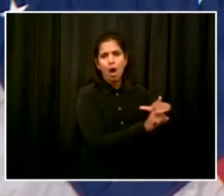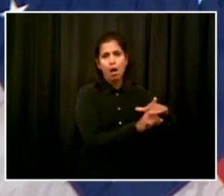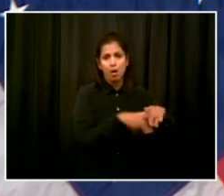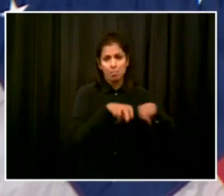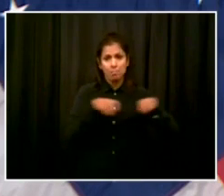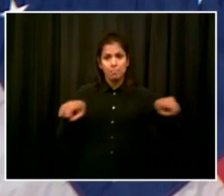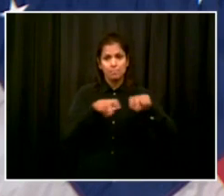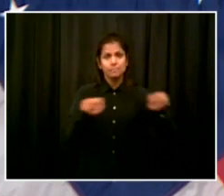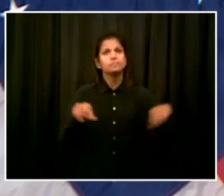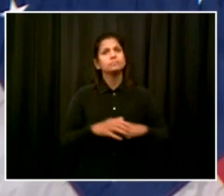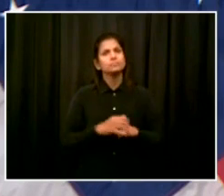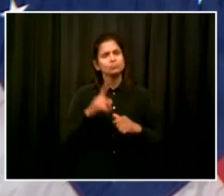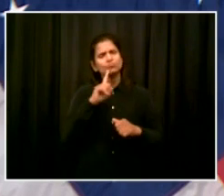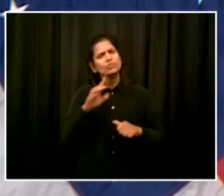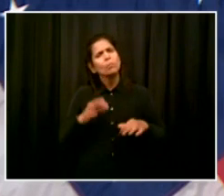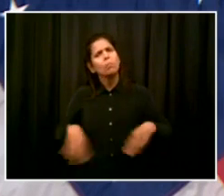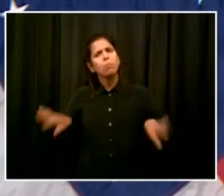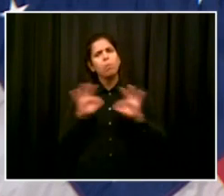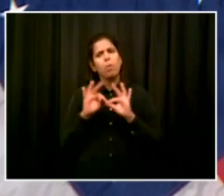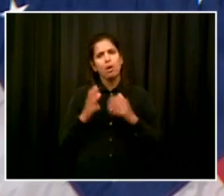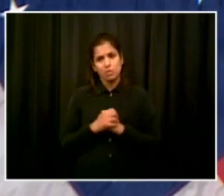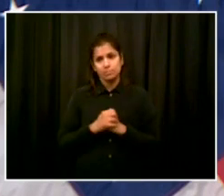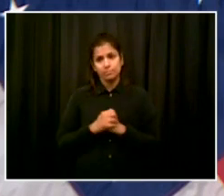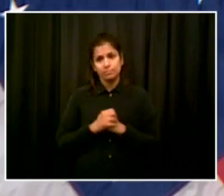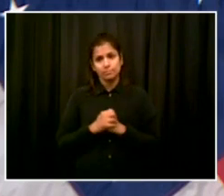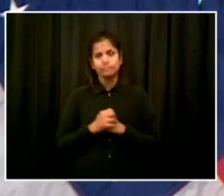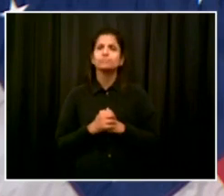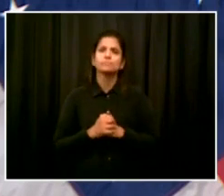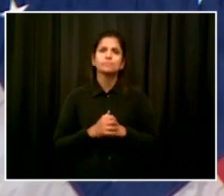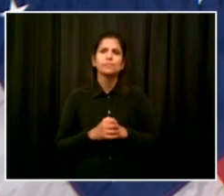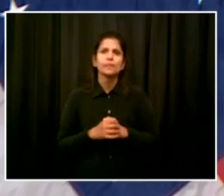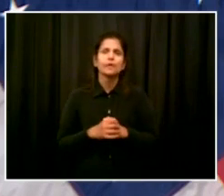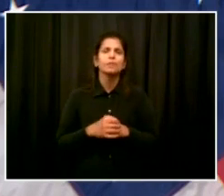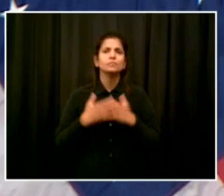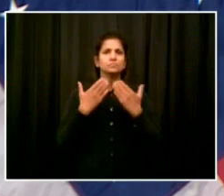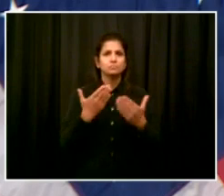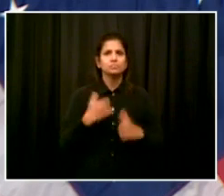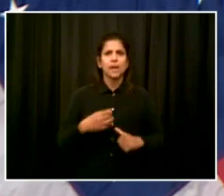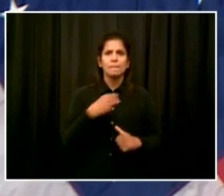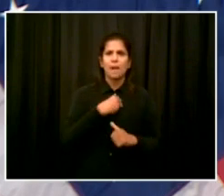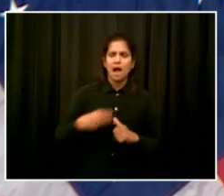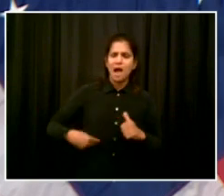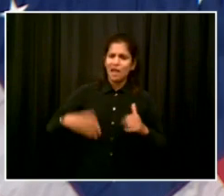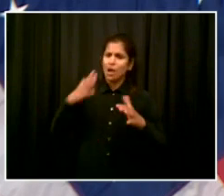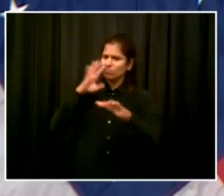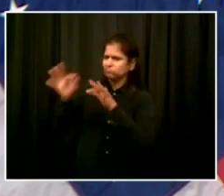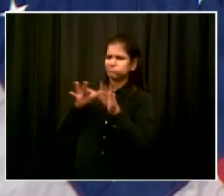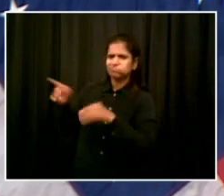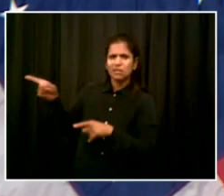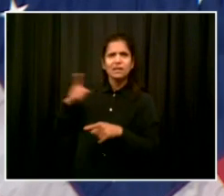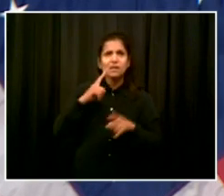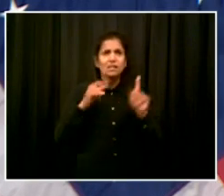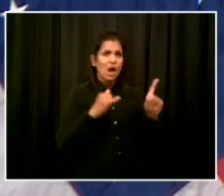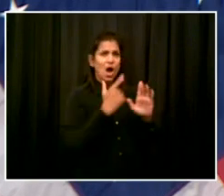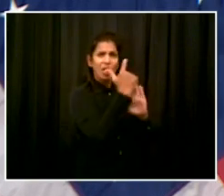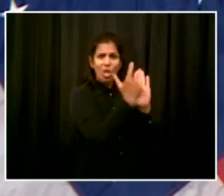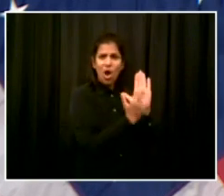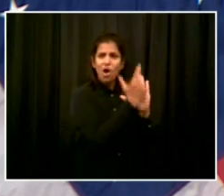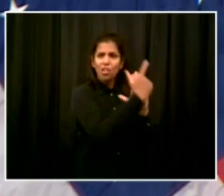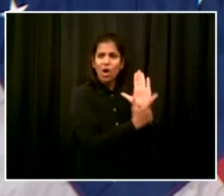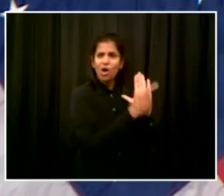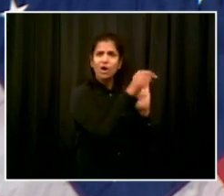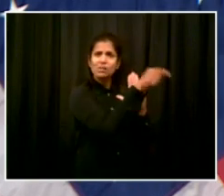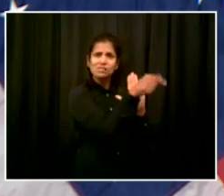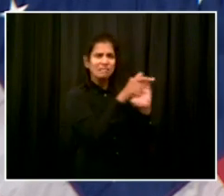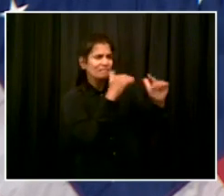said. You know, there's other laws. We can debate that till the cows come home again. But right now, with this